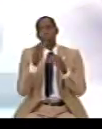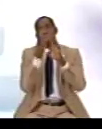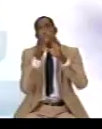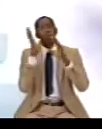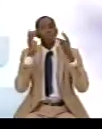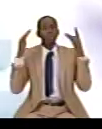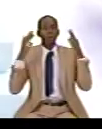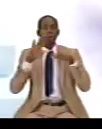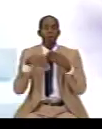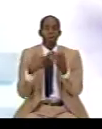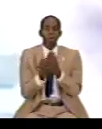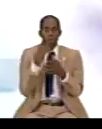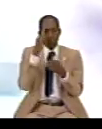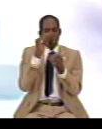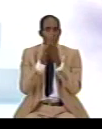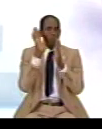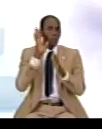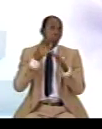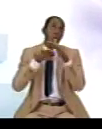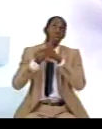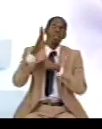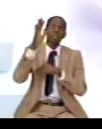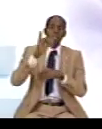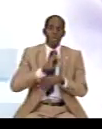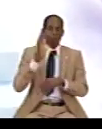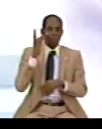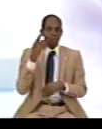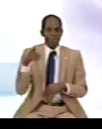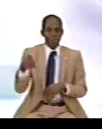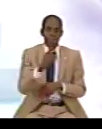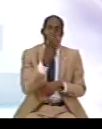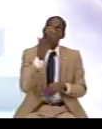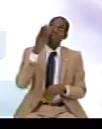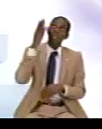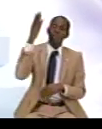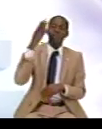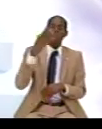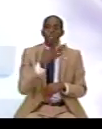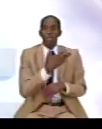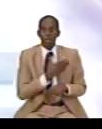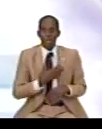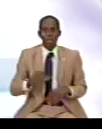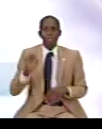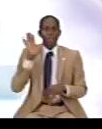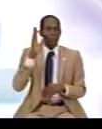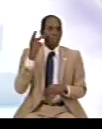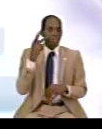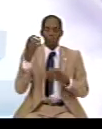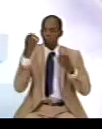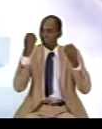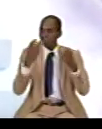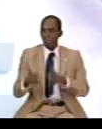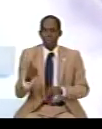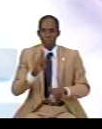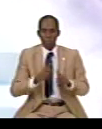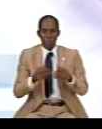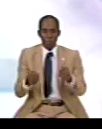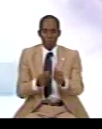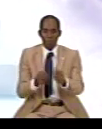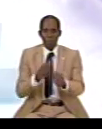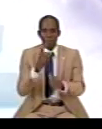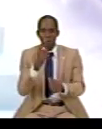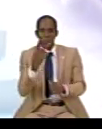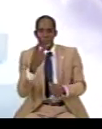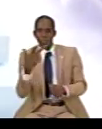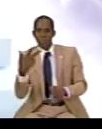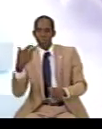saints shall go marching in, I'll see you marching in. And then I see for the people following you,